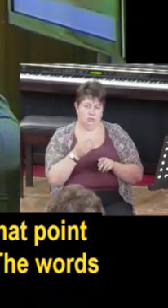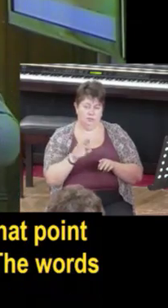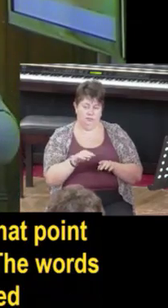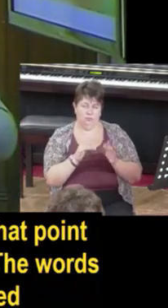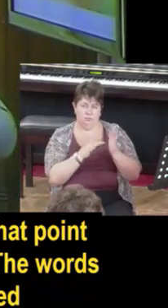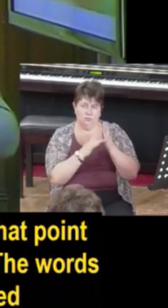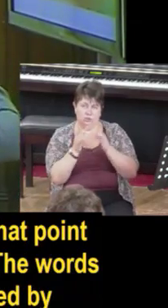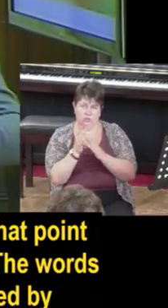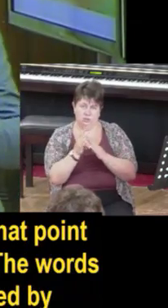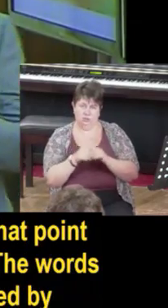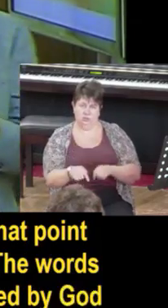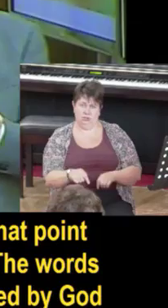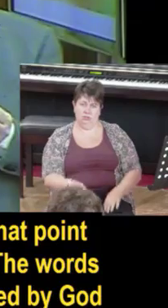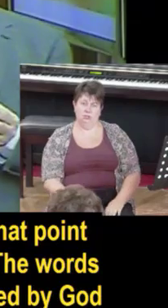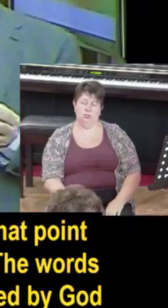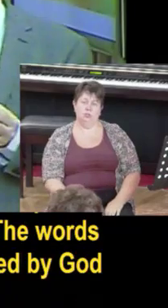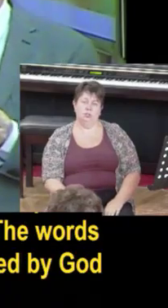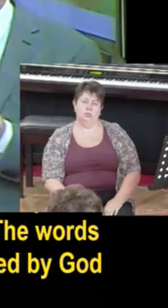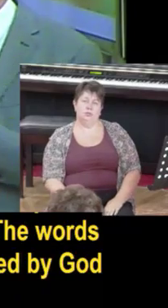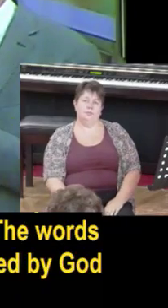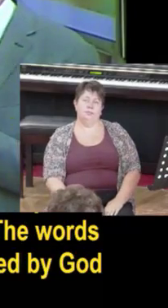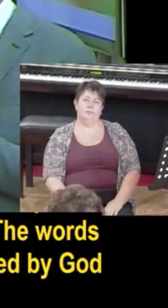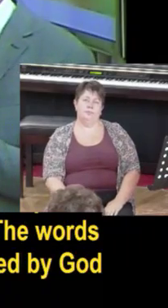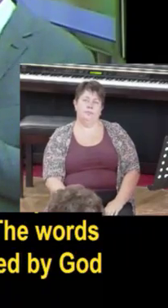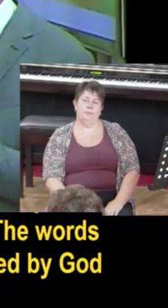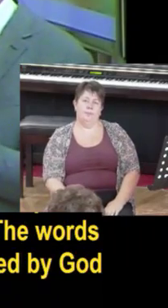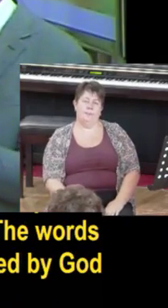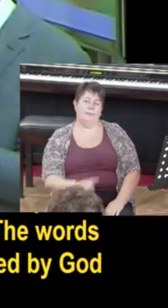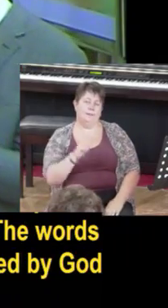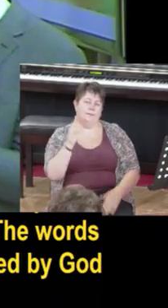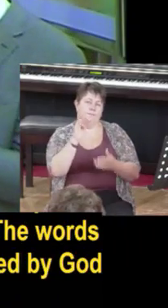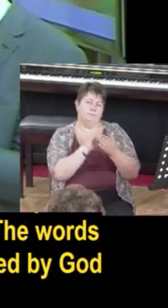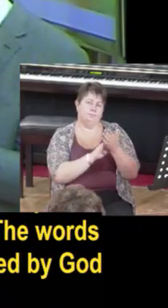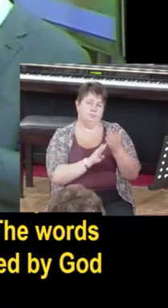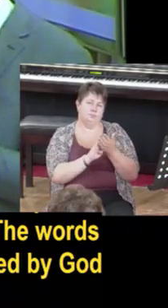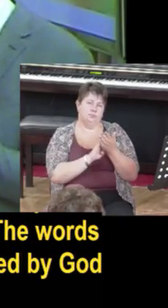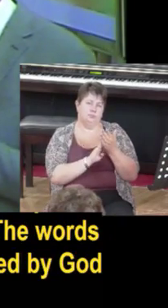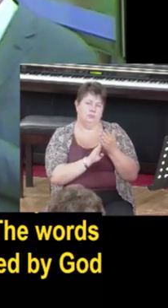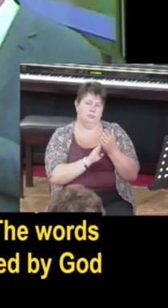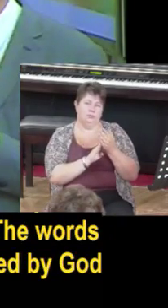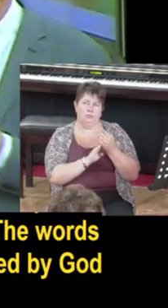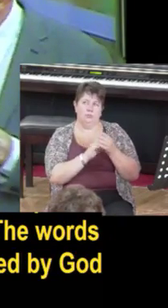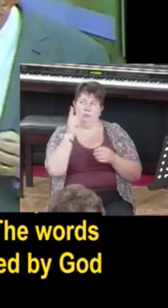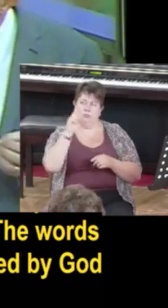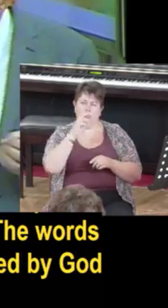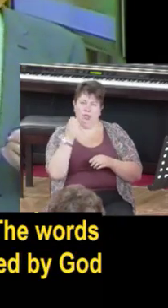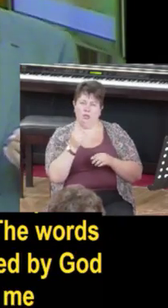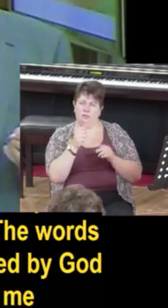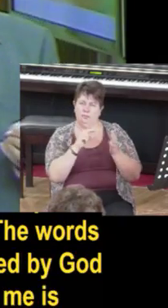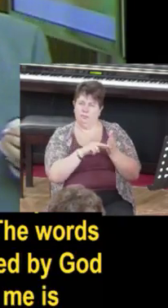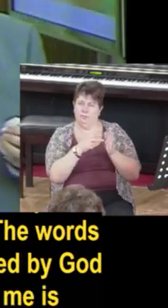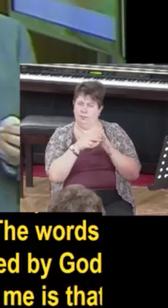transfiguration. What that says to me is that God has no plan B.